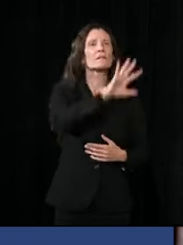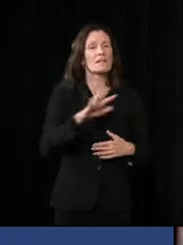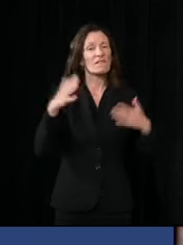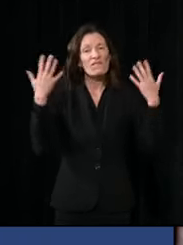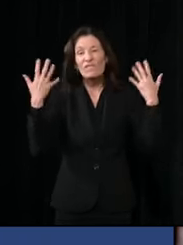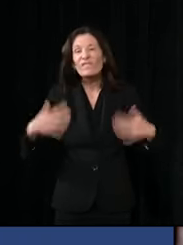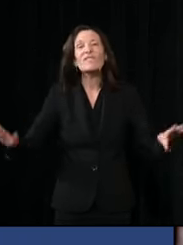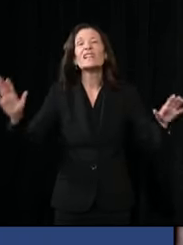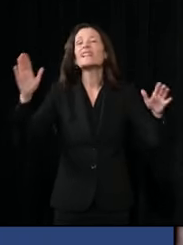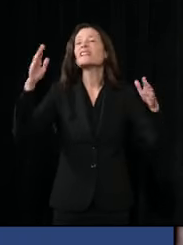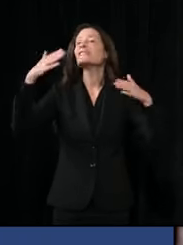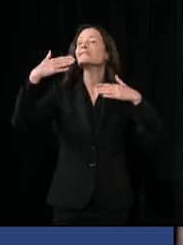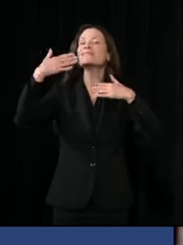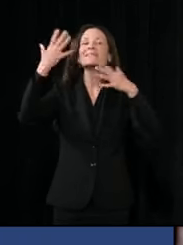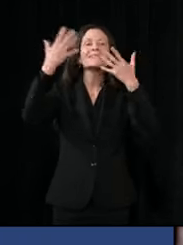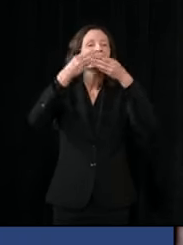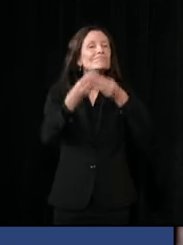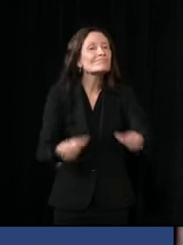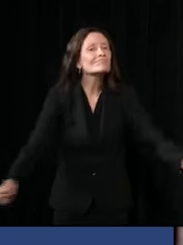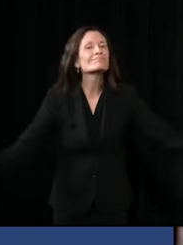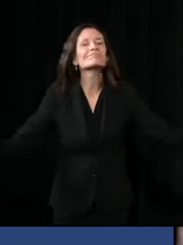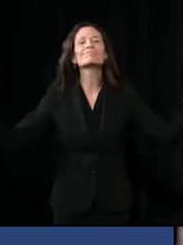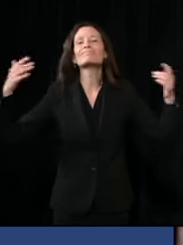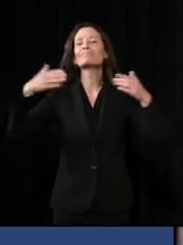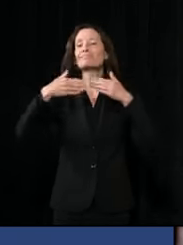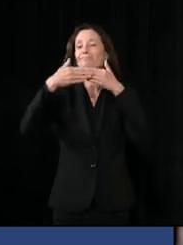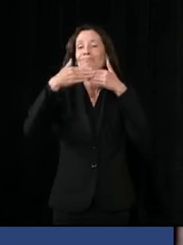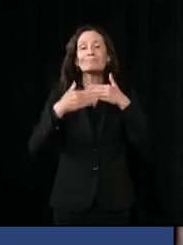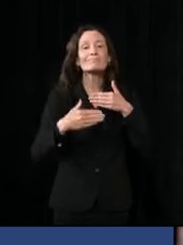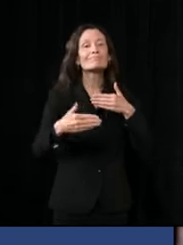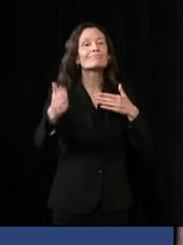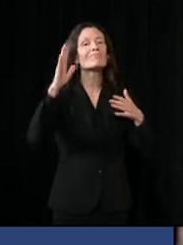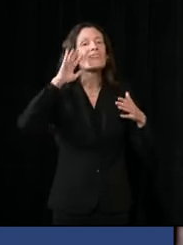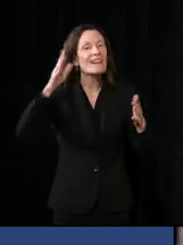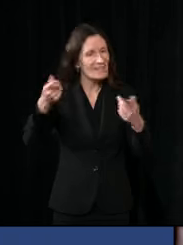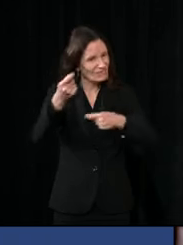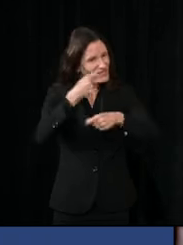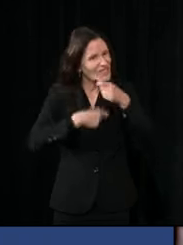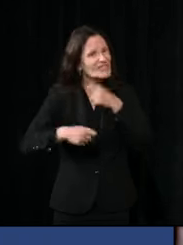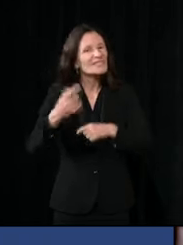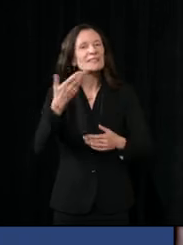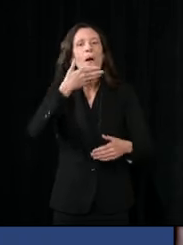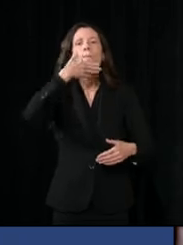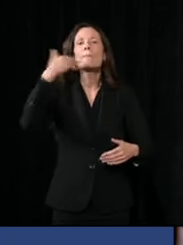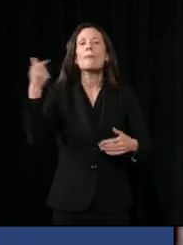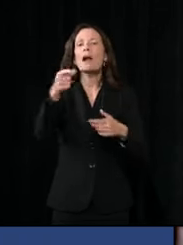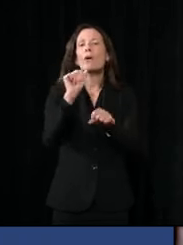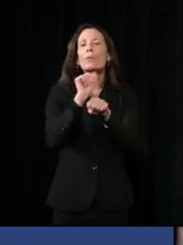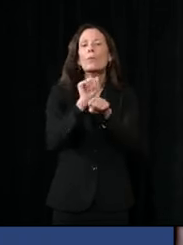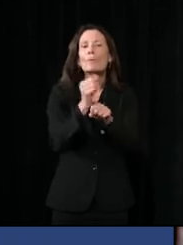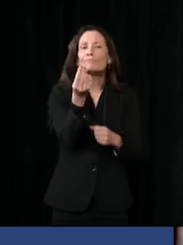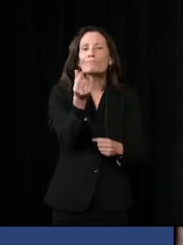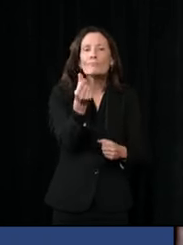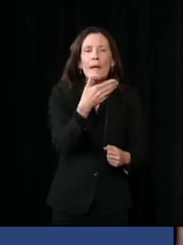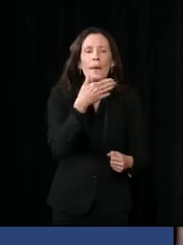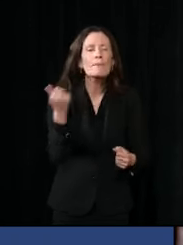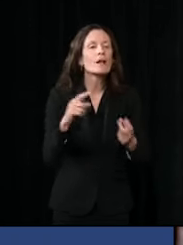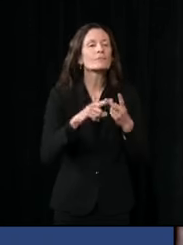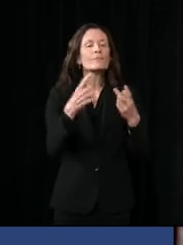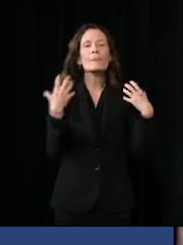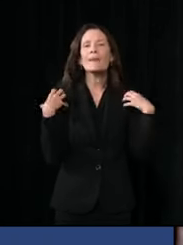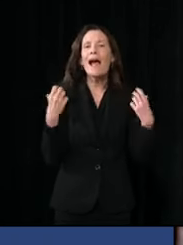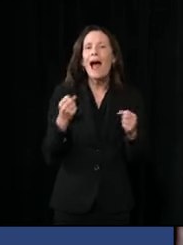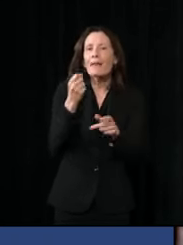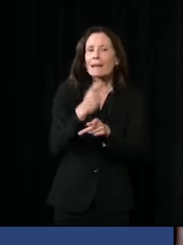and family leave policies, and increase safe, affordable, and high-quality child care. We need to strengthen